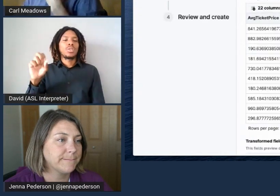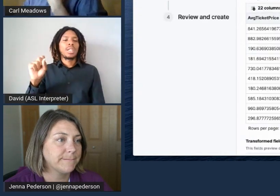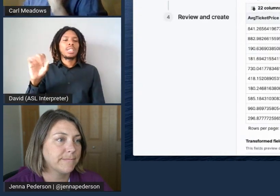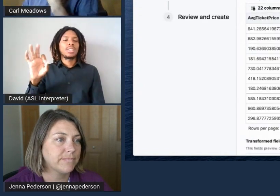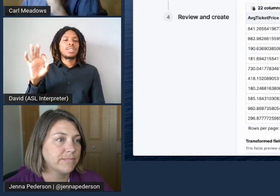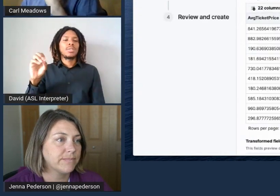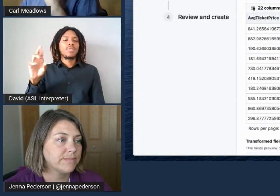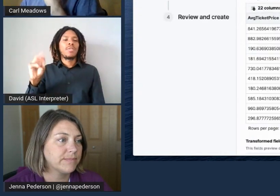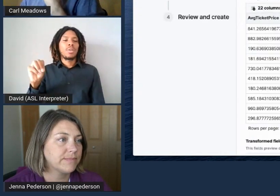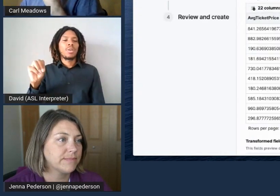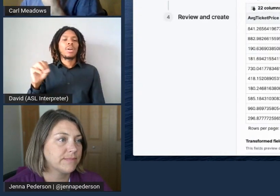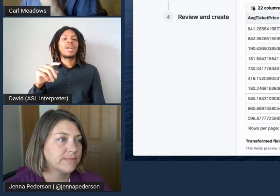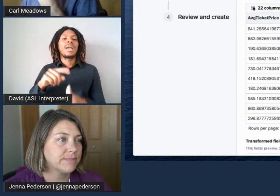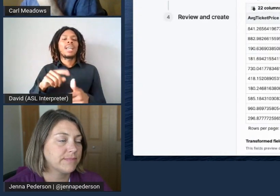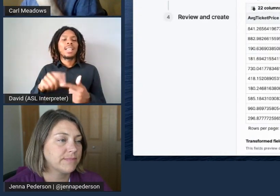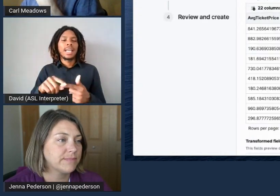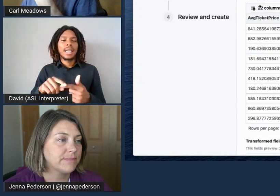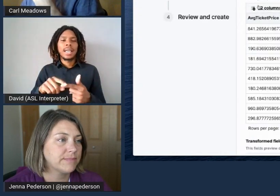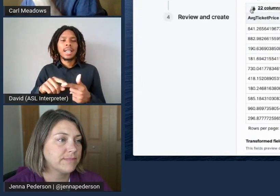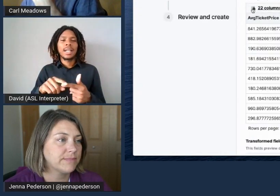And then I specify